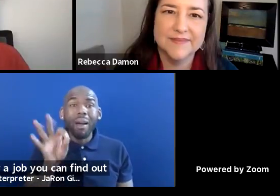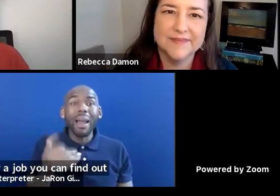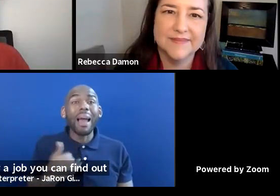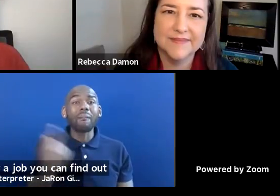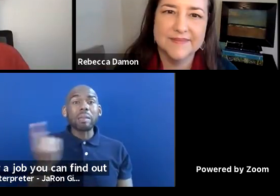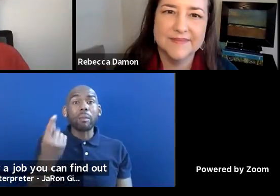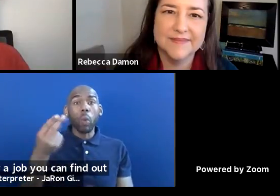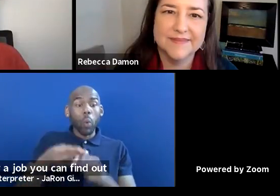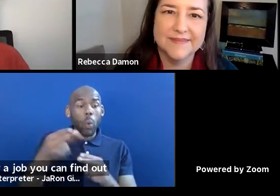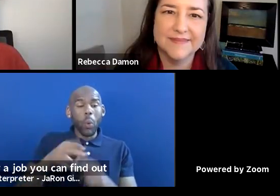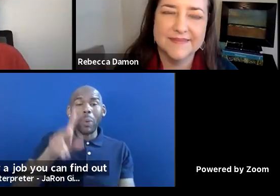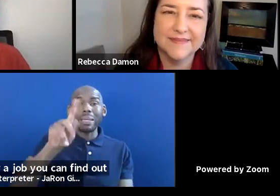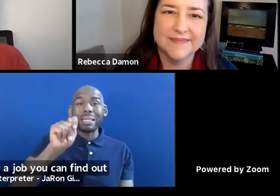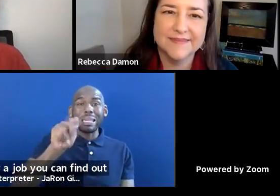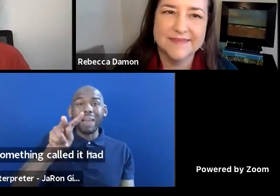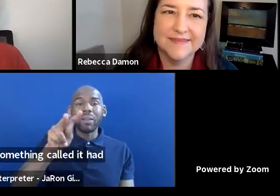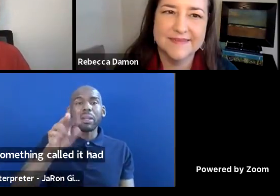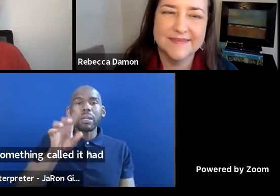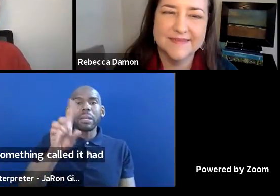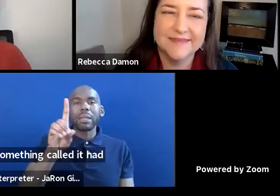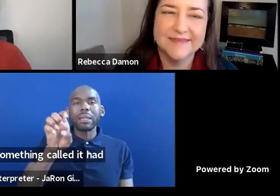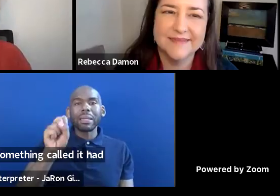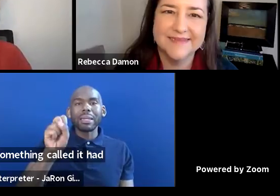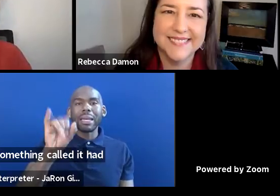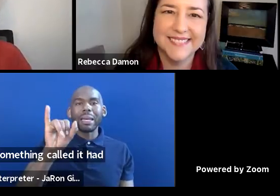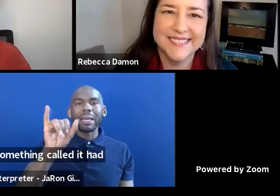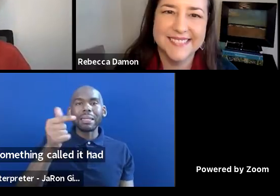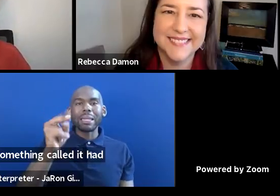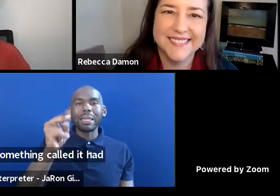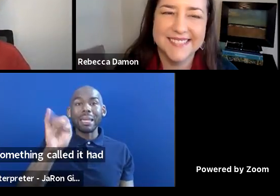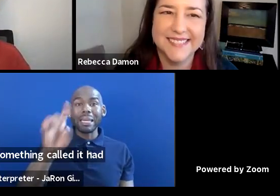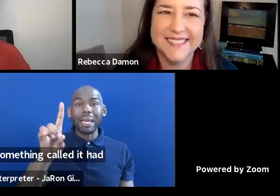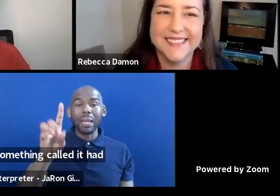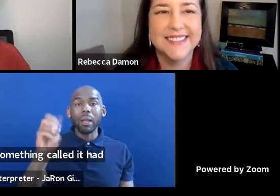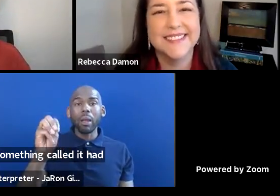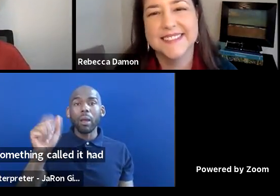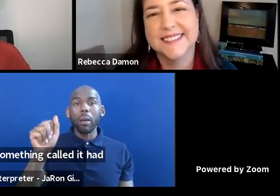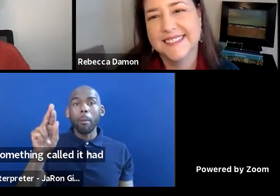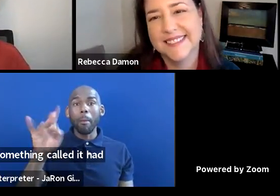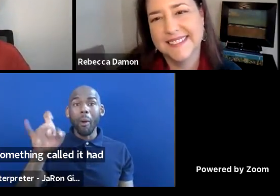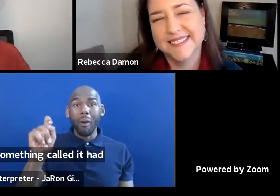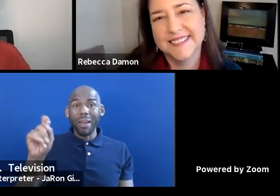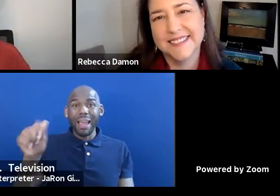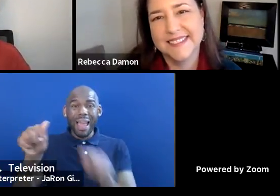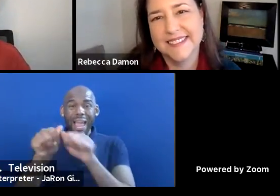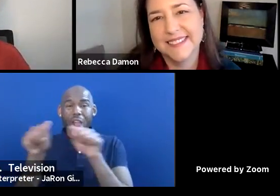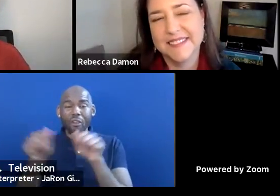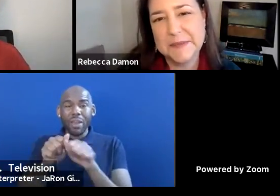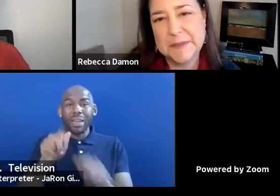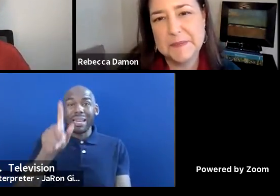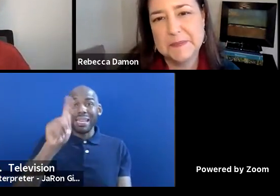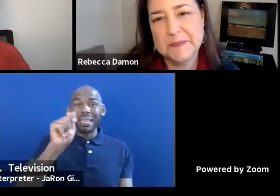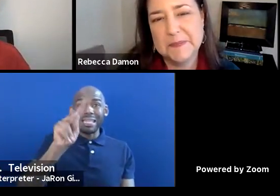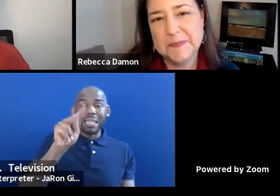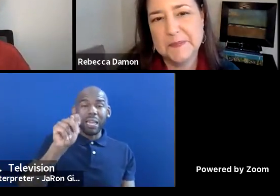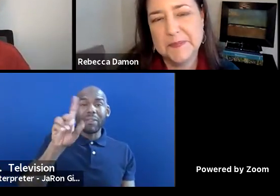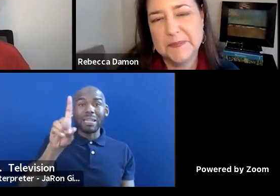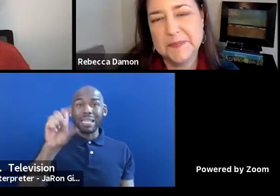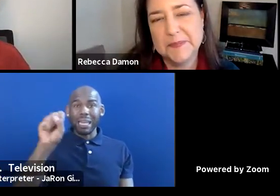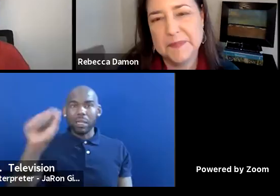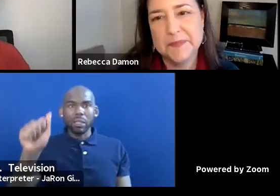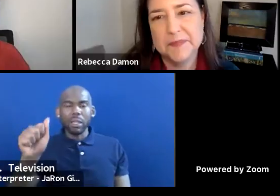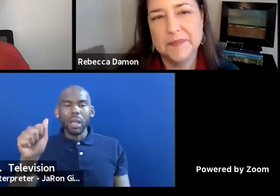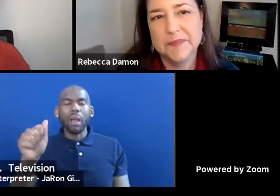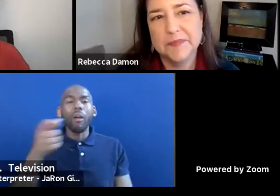Television Designated Market Area, Television DMA. It's a list put out by Nielsen. It's